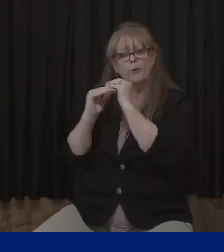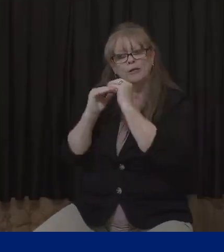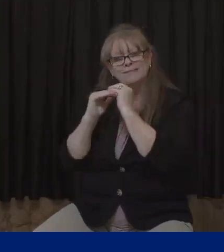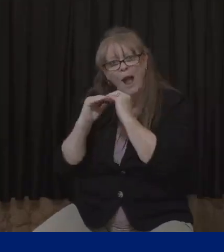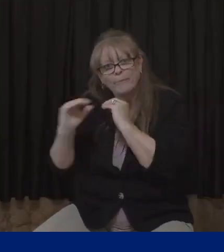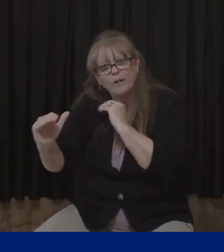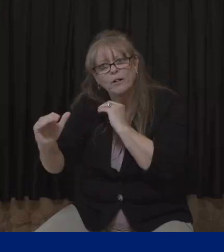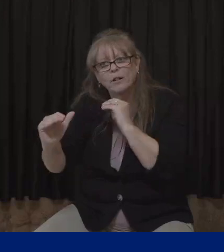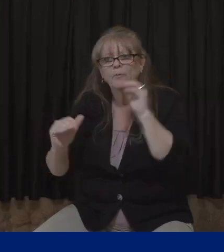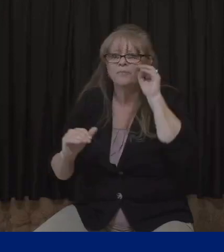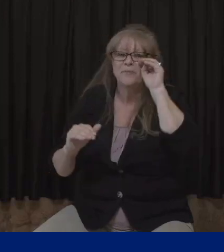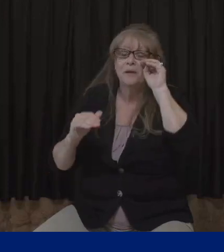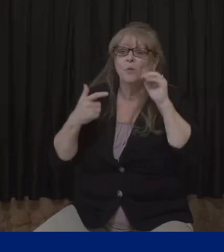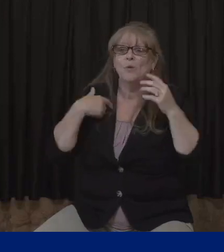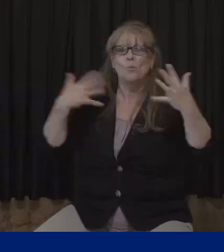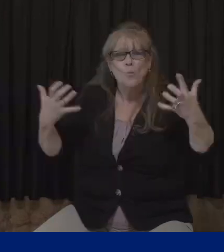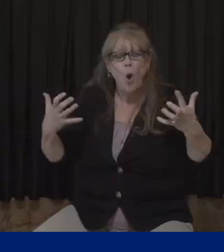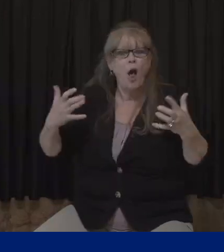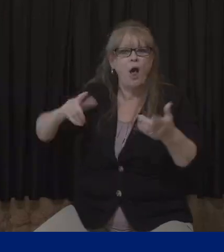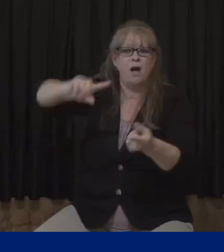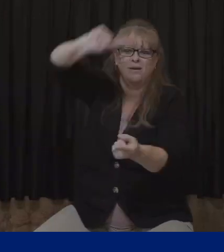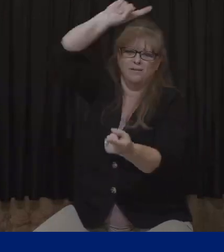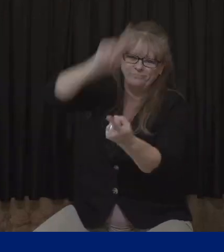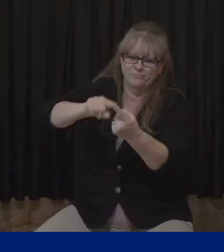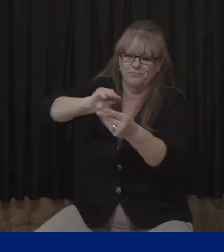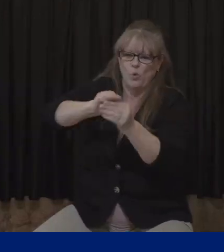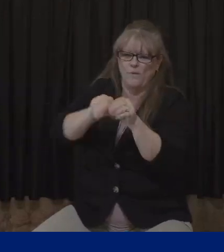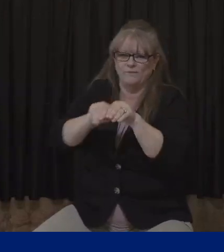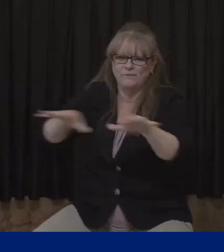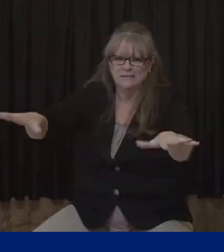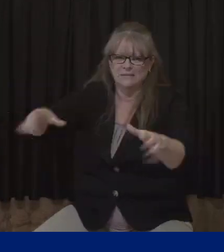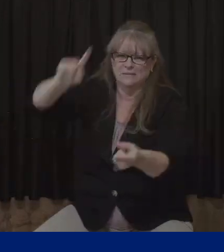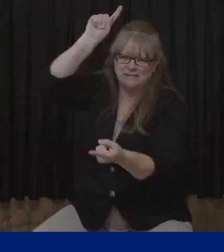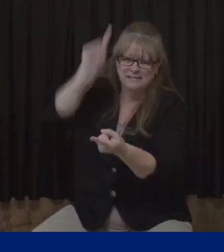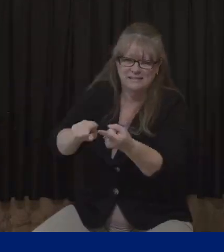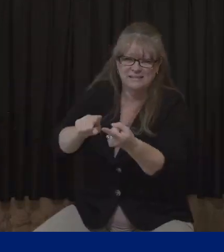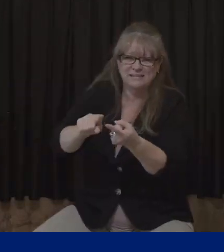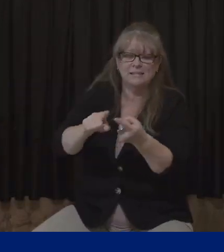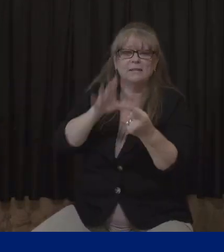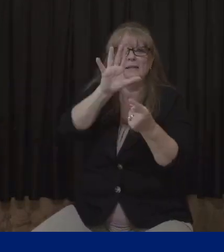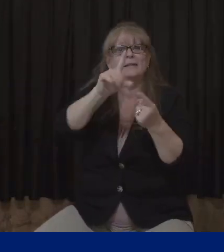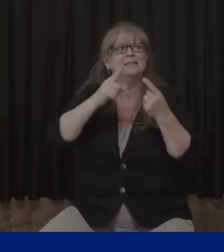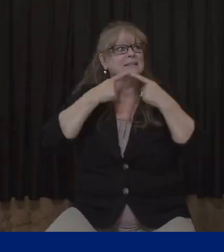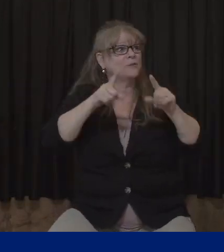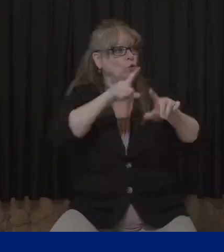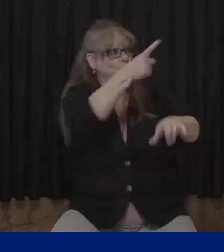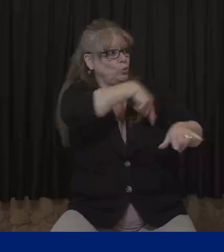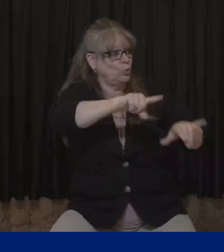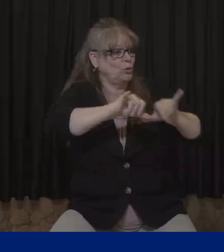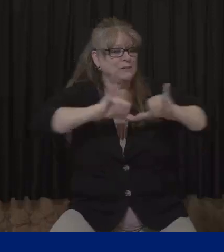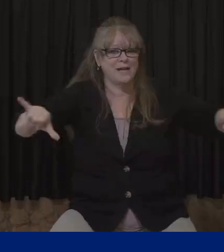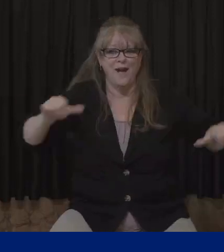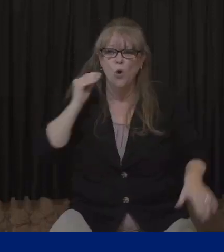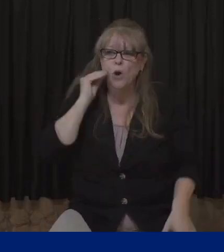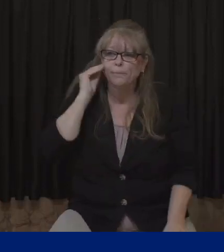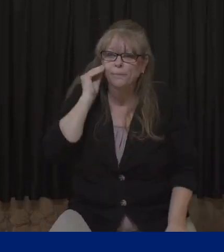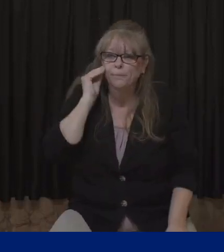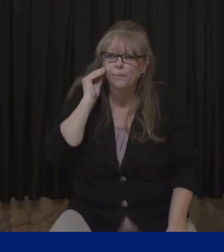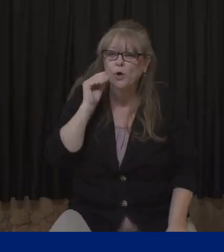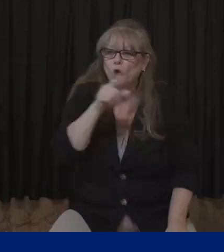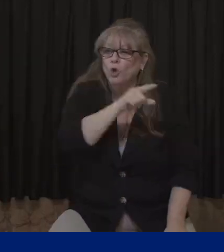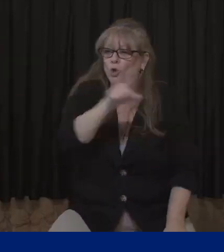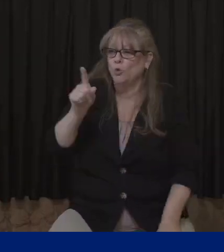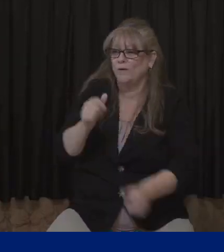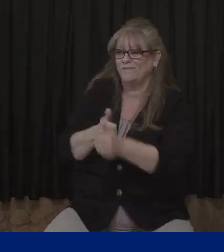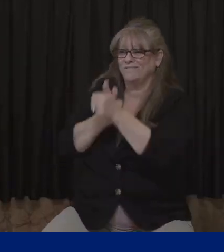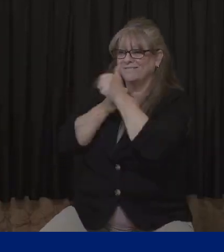successful we are at the safer at home phase, the more you're following the law, the more lives we will save, and the sooner we